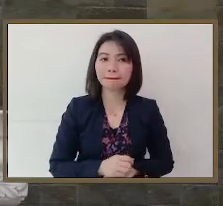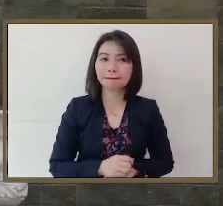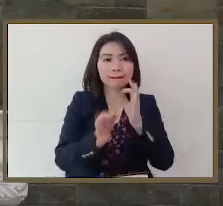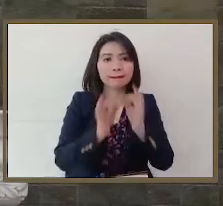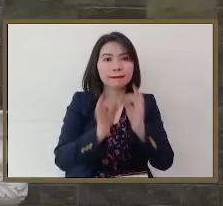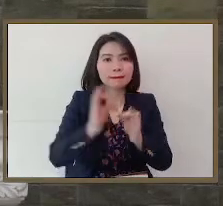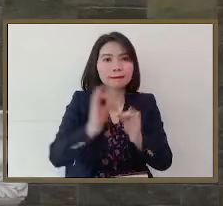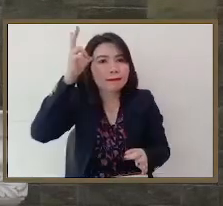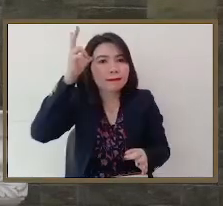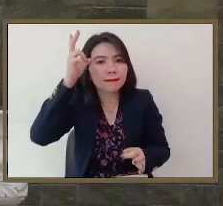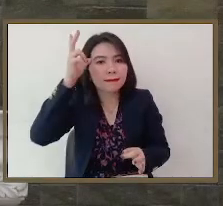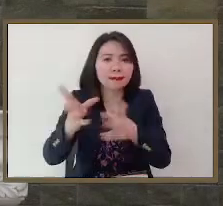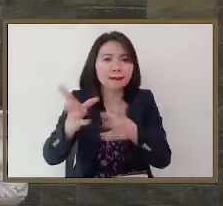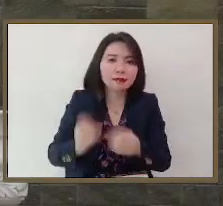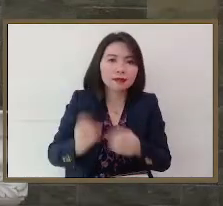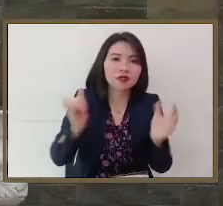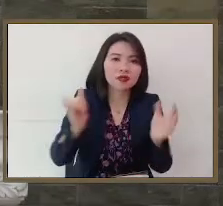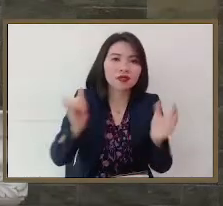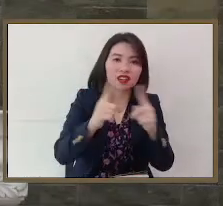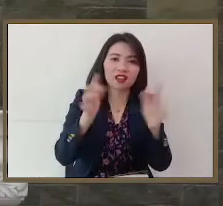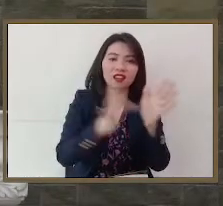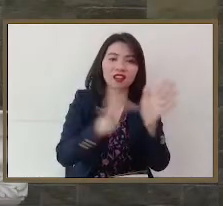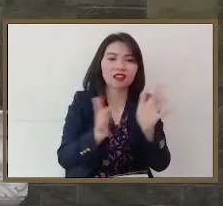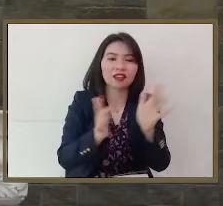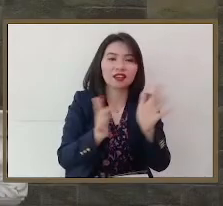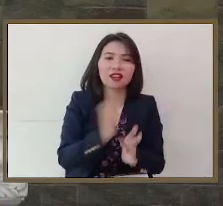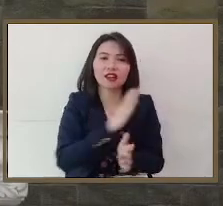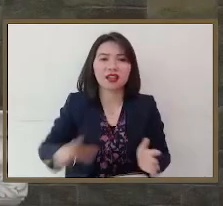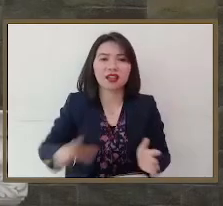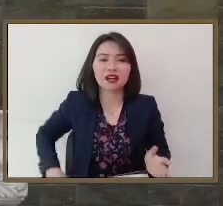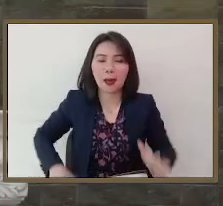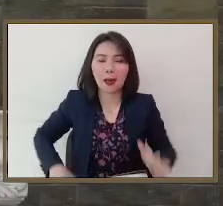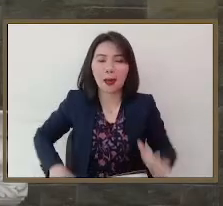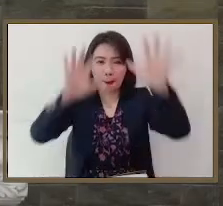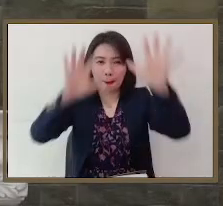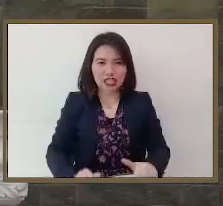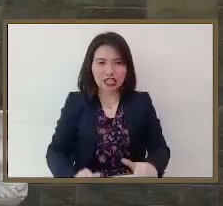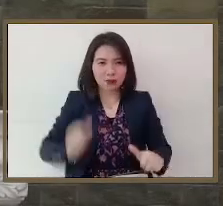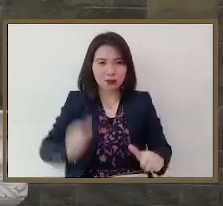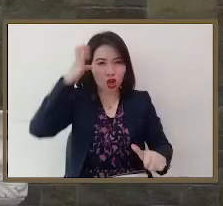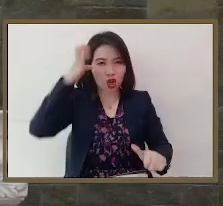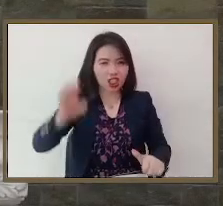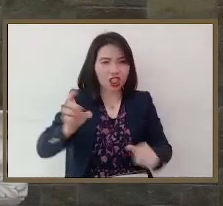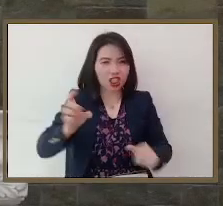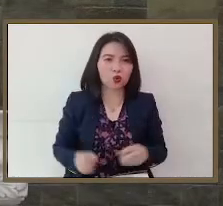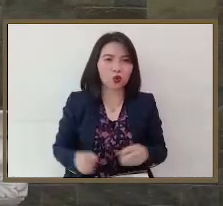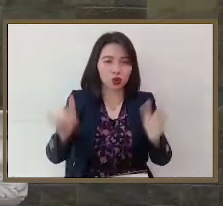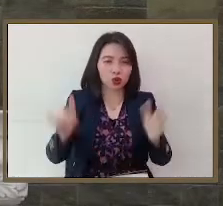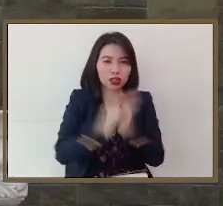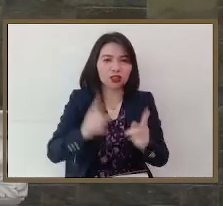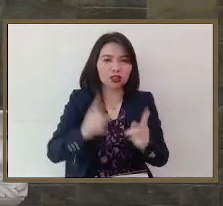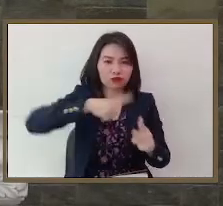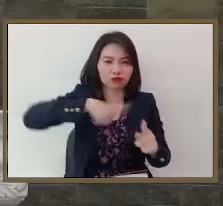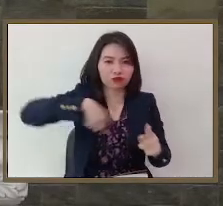Diablo sa Panginoong Hesukristo, posibleng gagawin ito ng Diablo sa bawat isa sa atin.